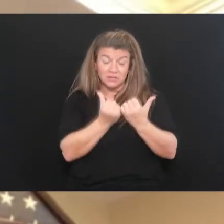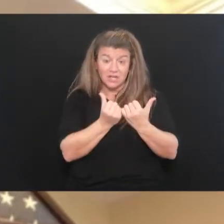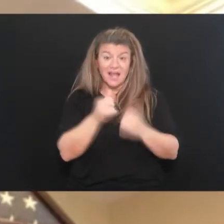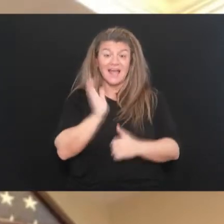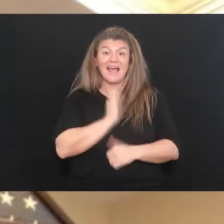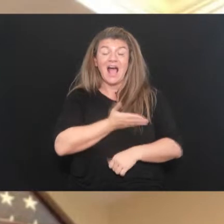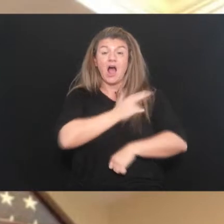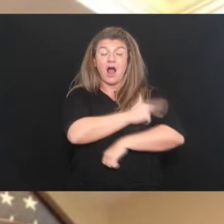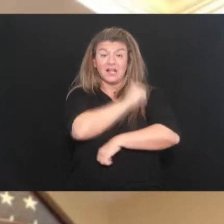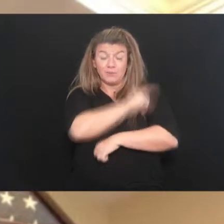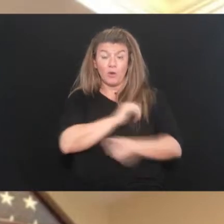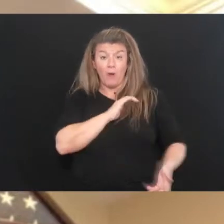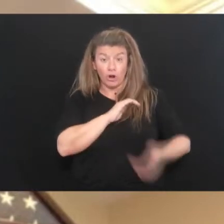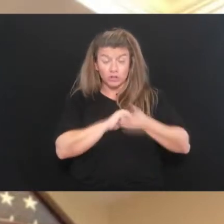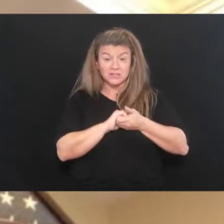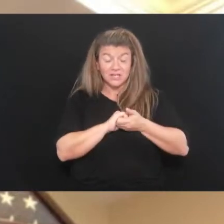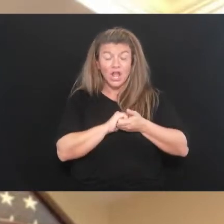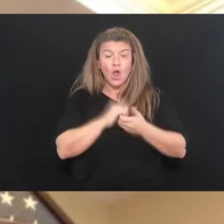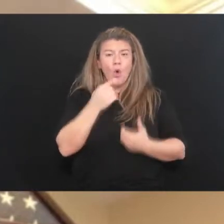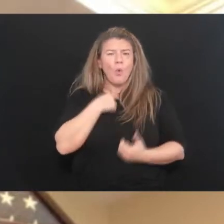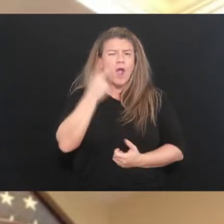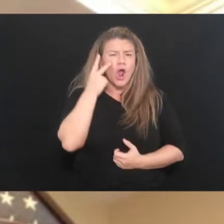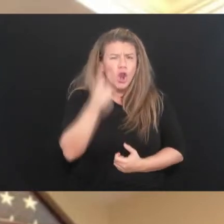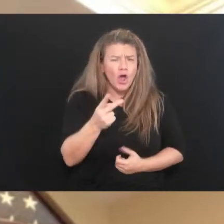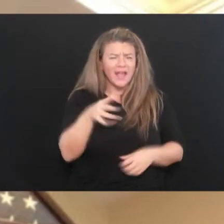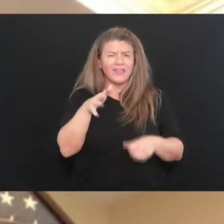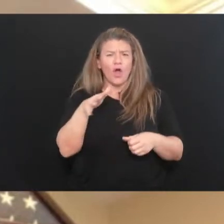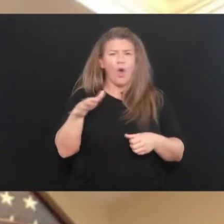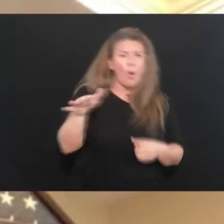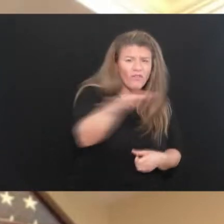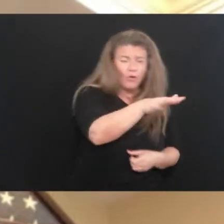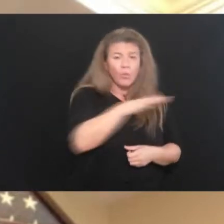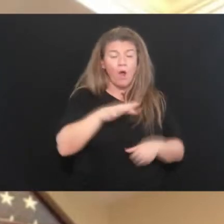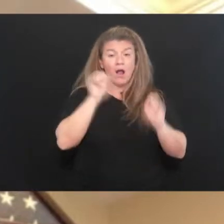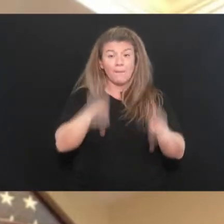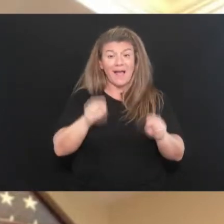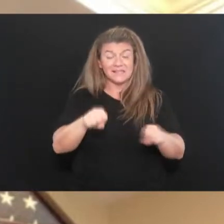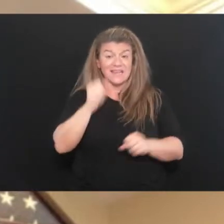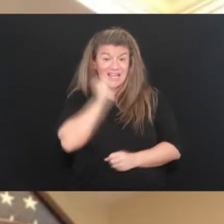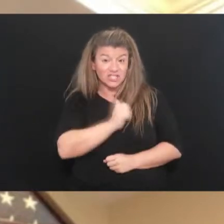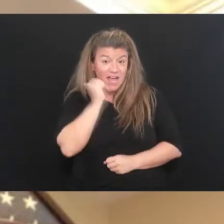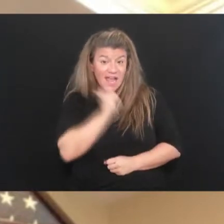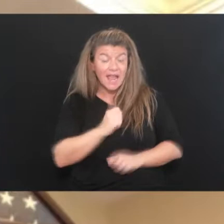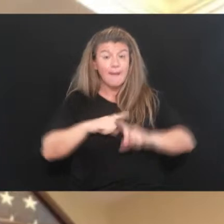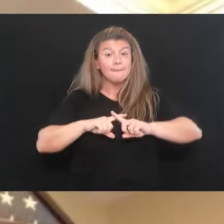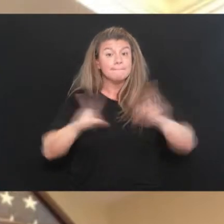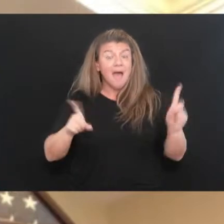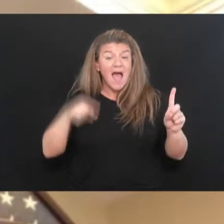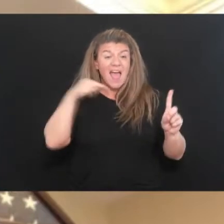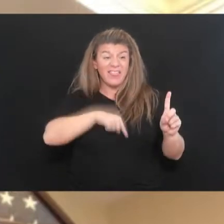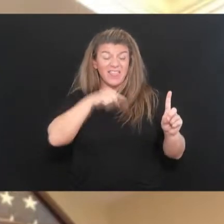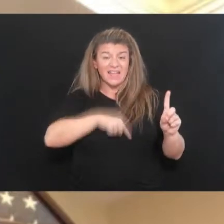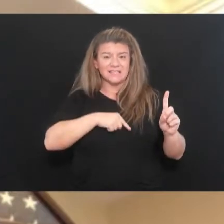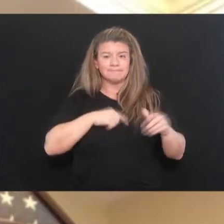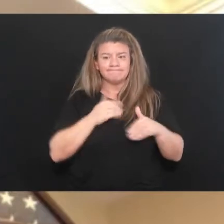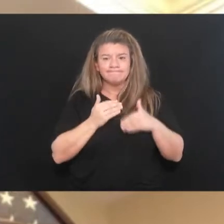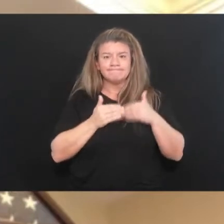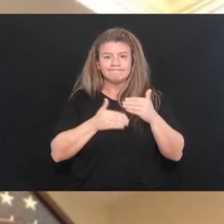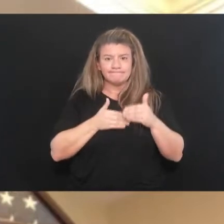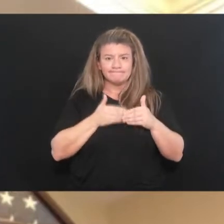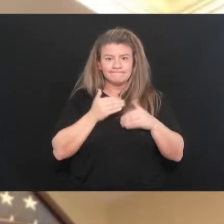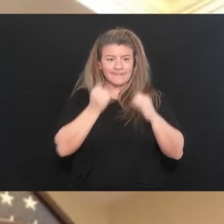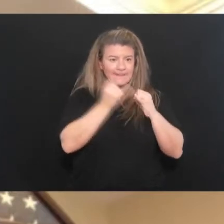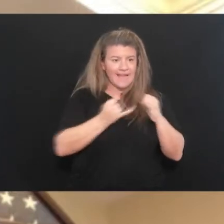hospital partners is we look at the overall capacity each day, but this trend line we've been showing